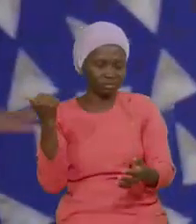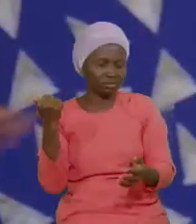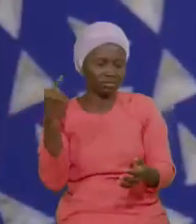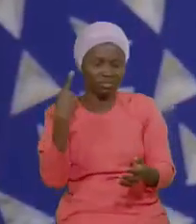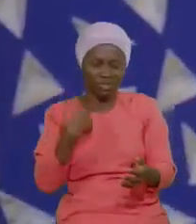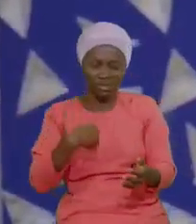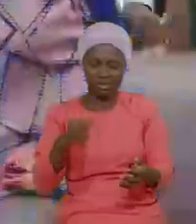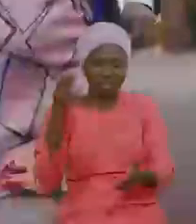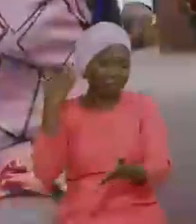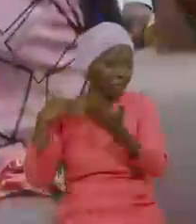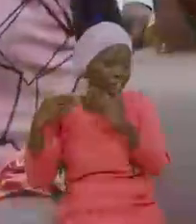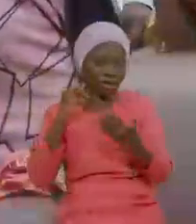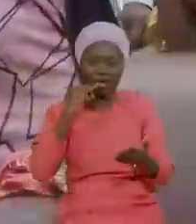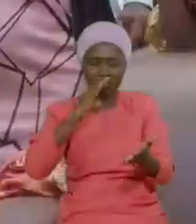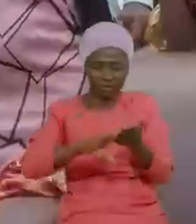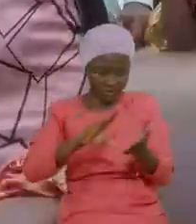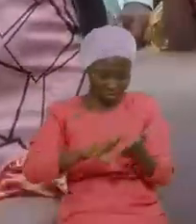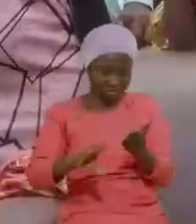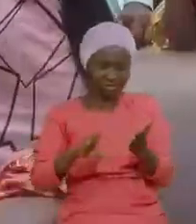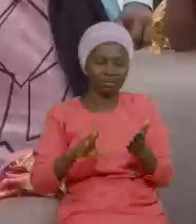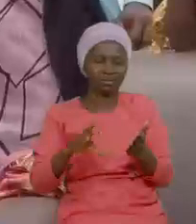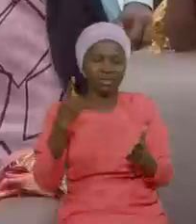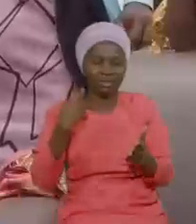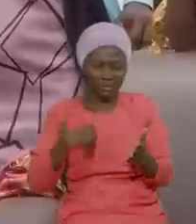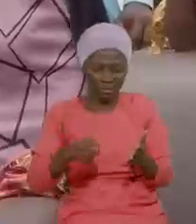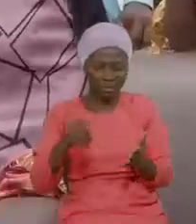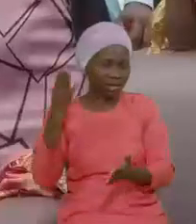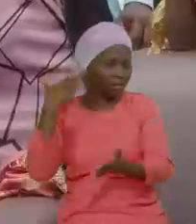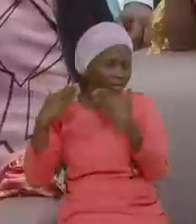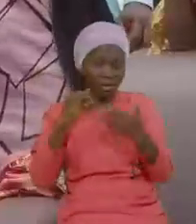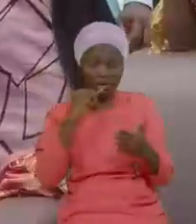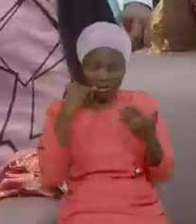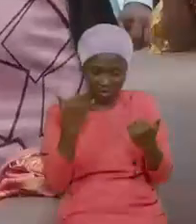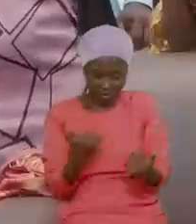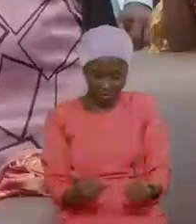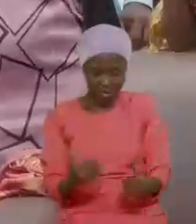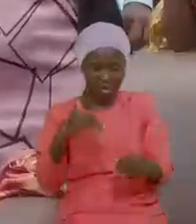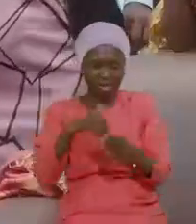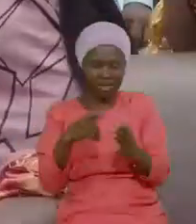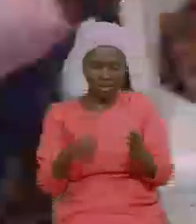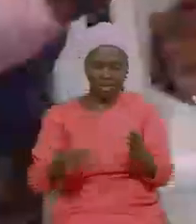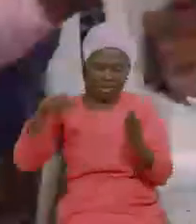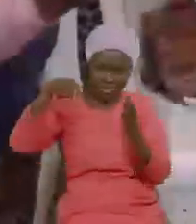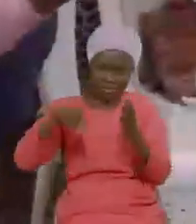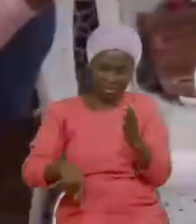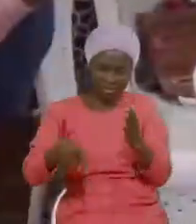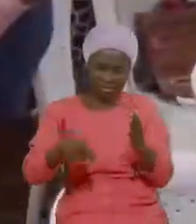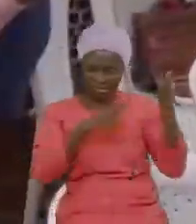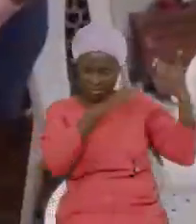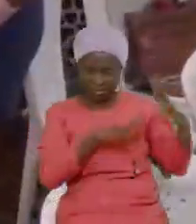is forgiven. The past is now in the depths of the sea.